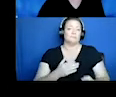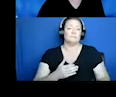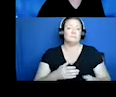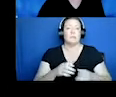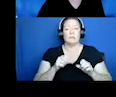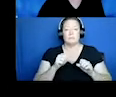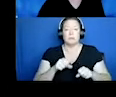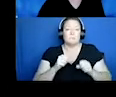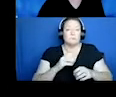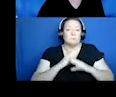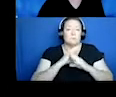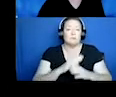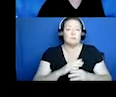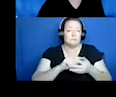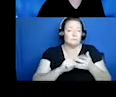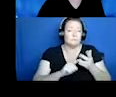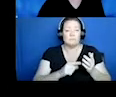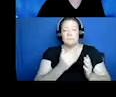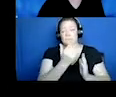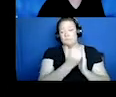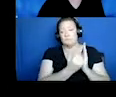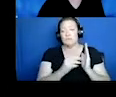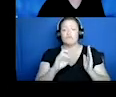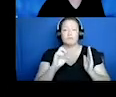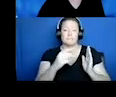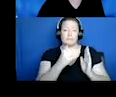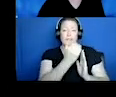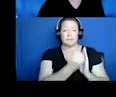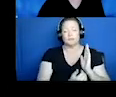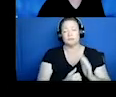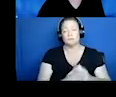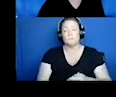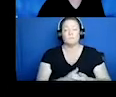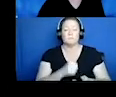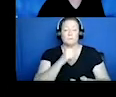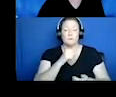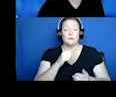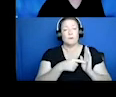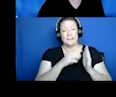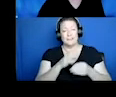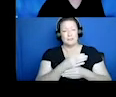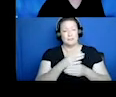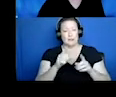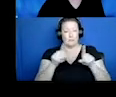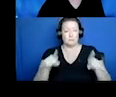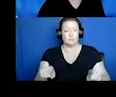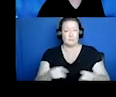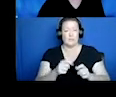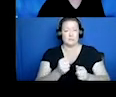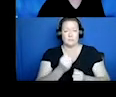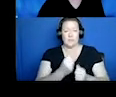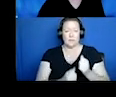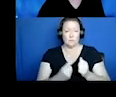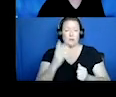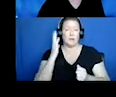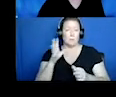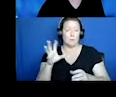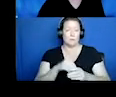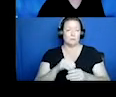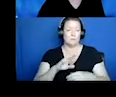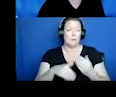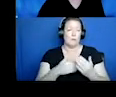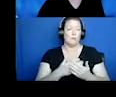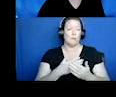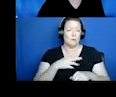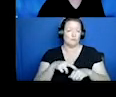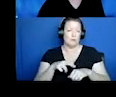possible preventive factors are listed here. When I share these slides with everyone, I will include all of my references. So if you have